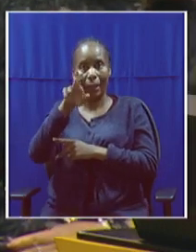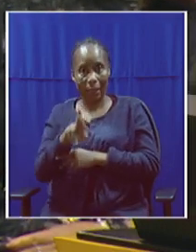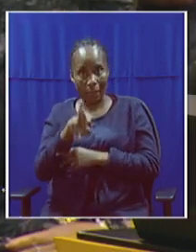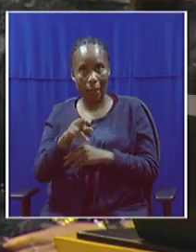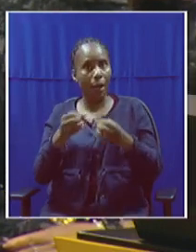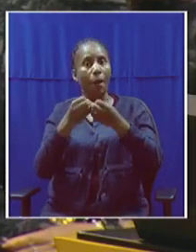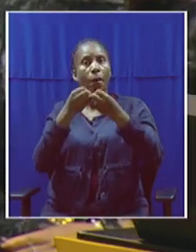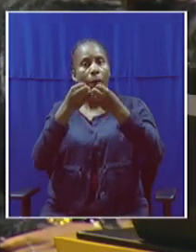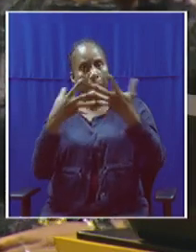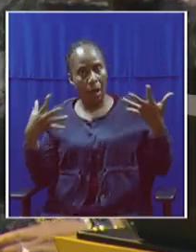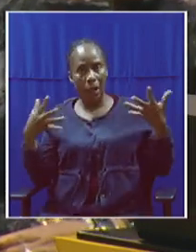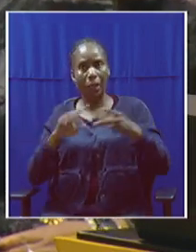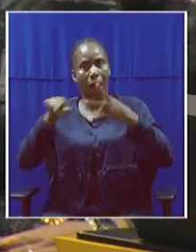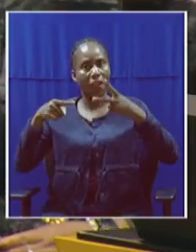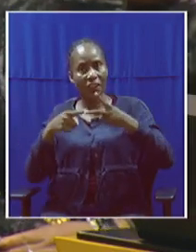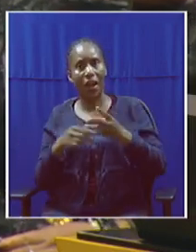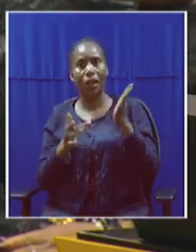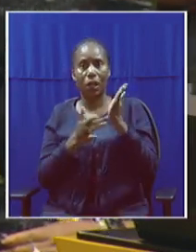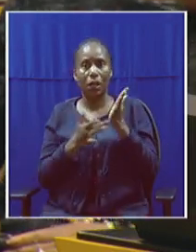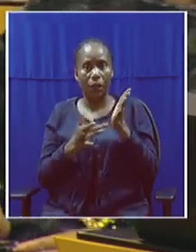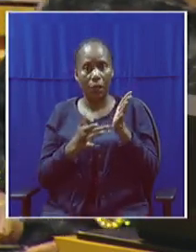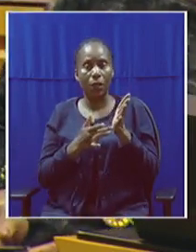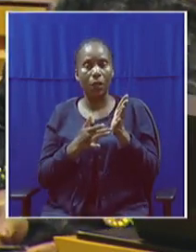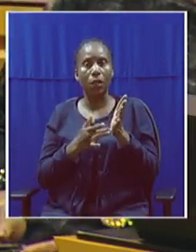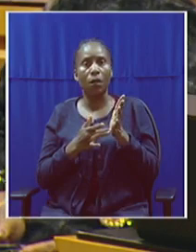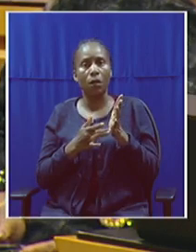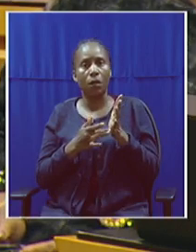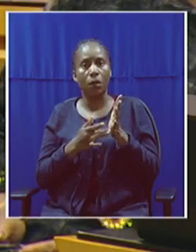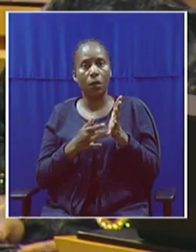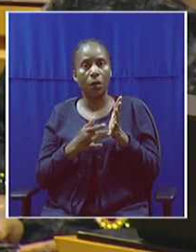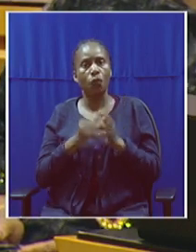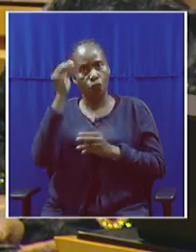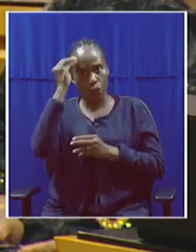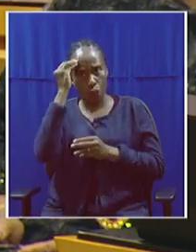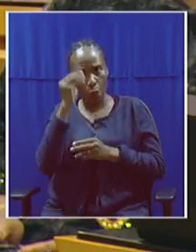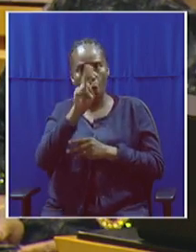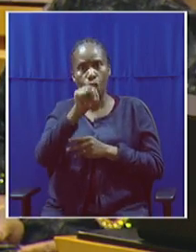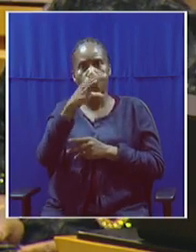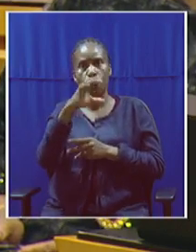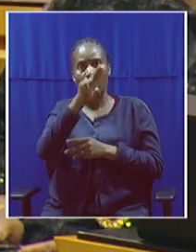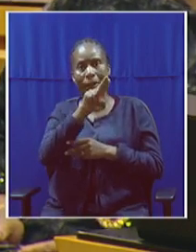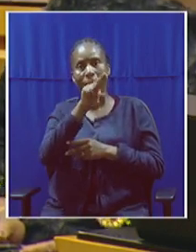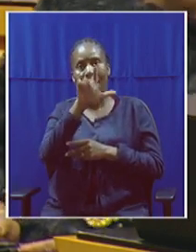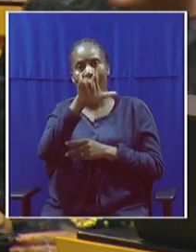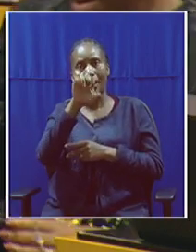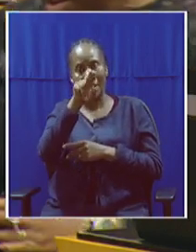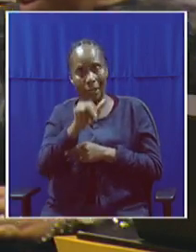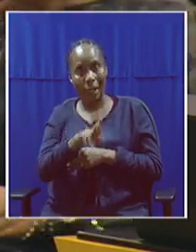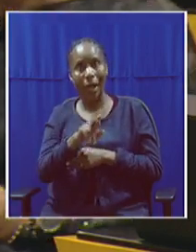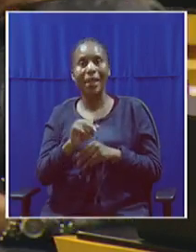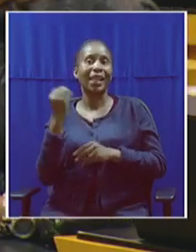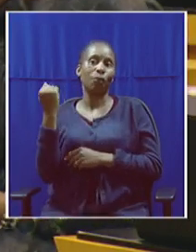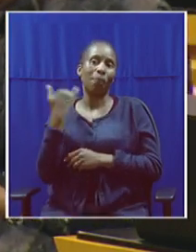for other alternative technologies will always say that nuclear is expensive you have to remind them